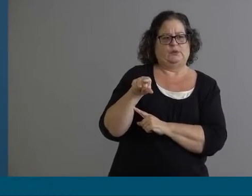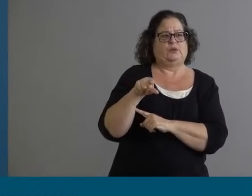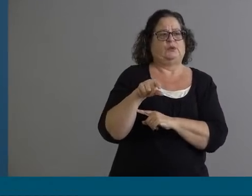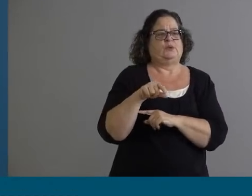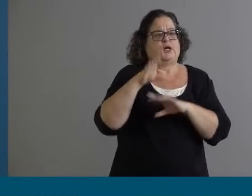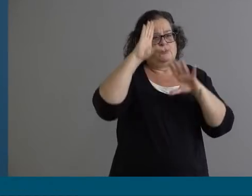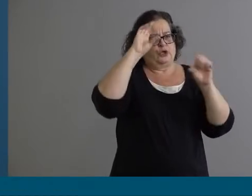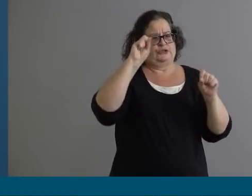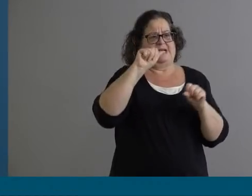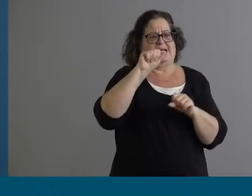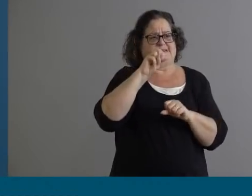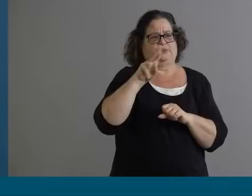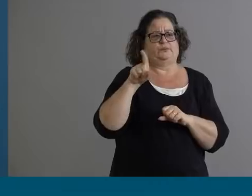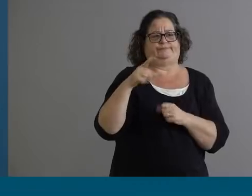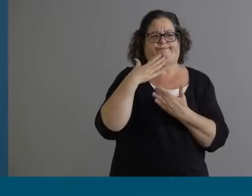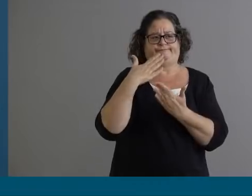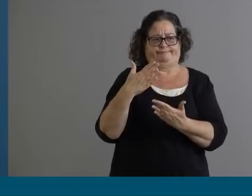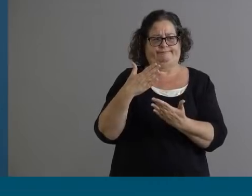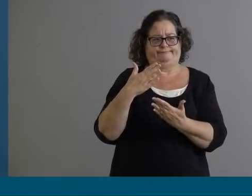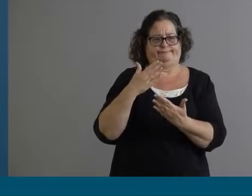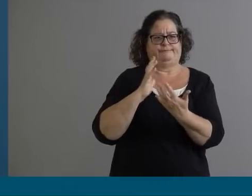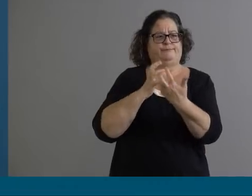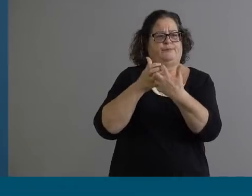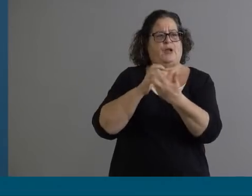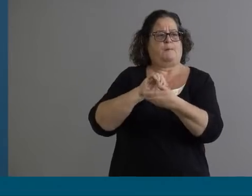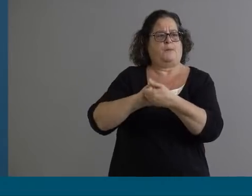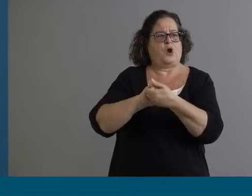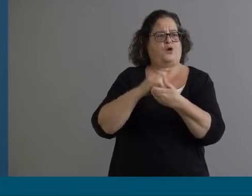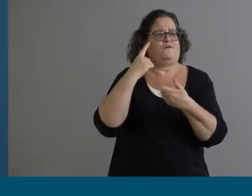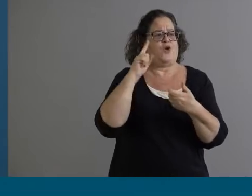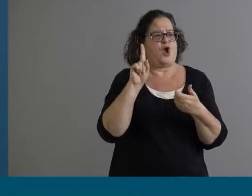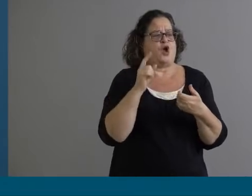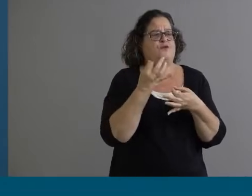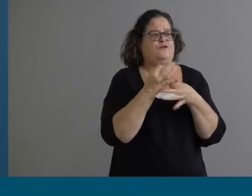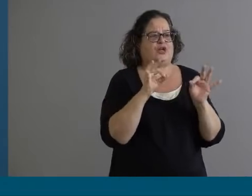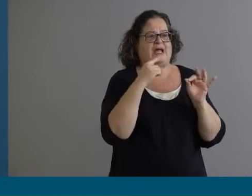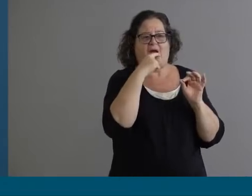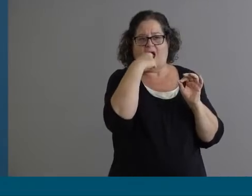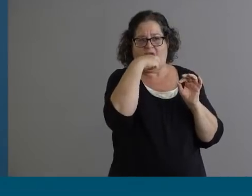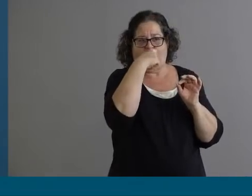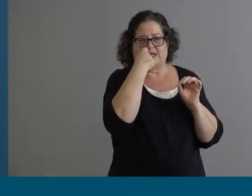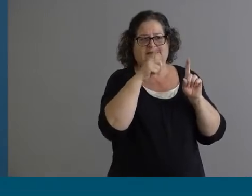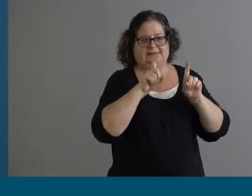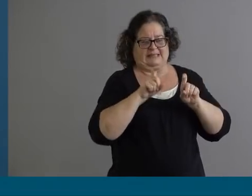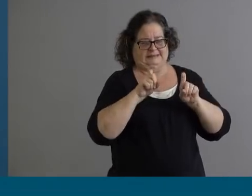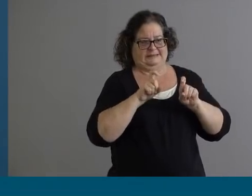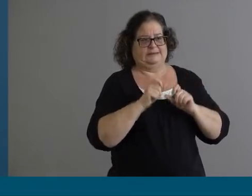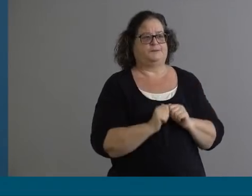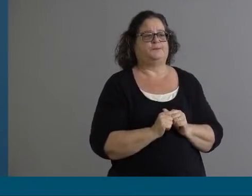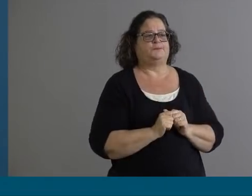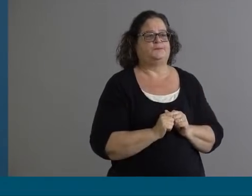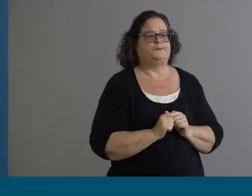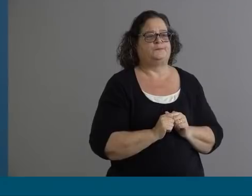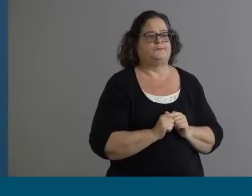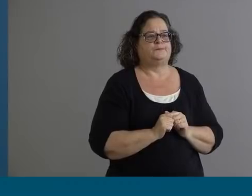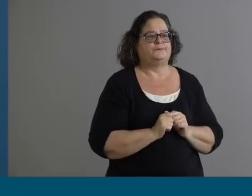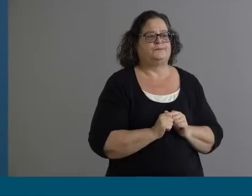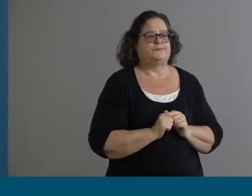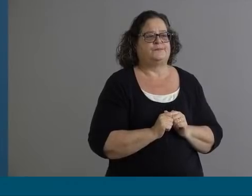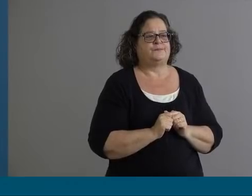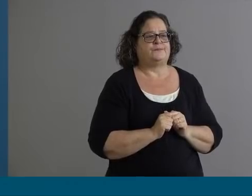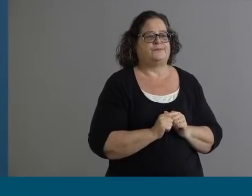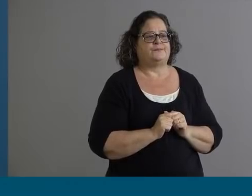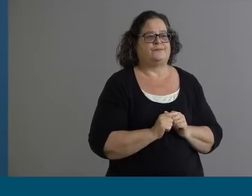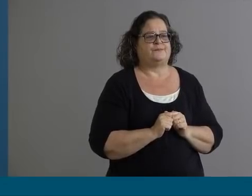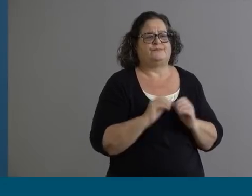with ASU on a free saliva-based COVID-19 testing, painless. All you do